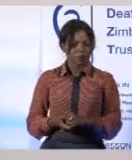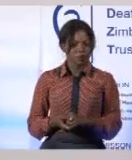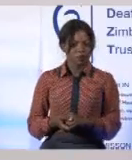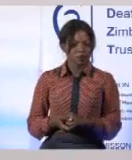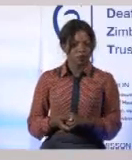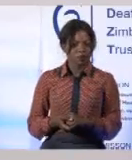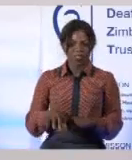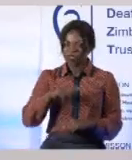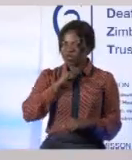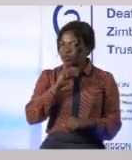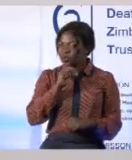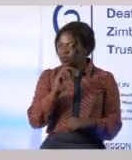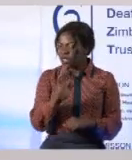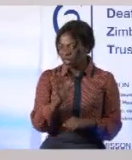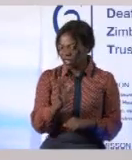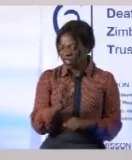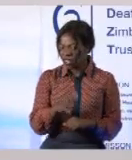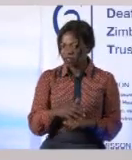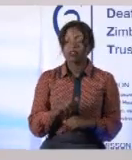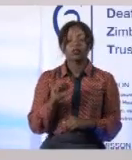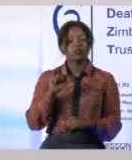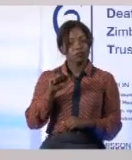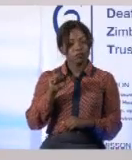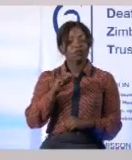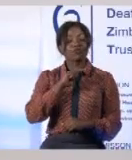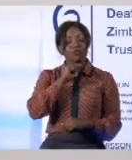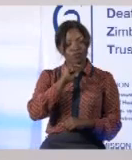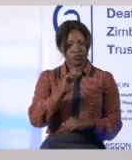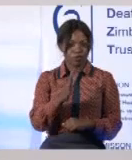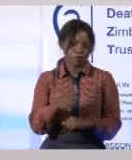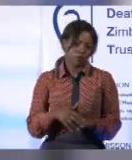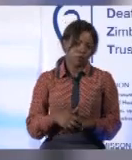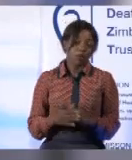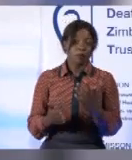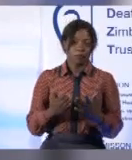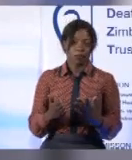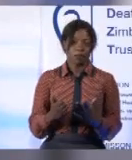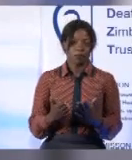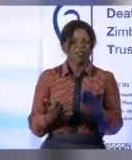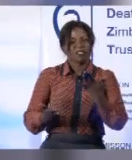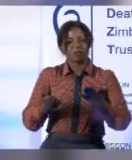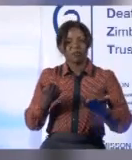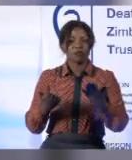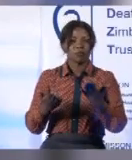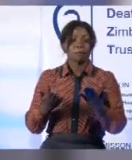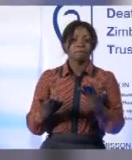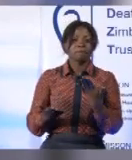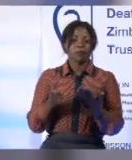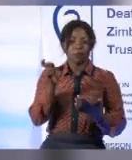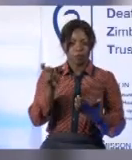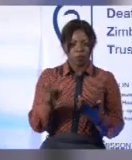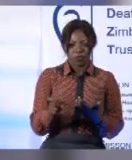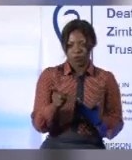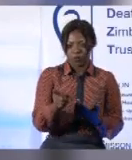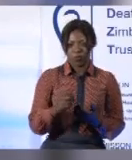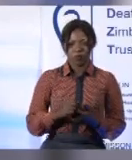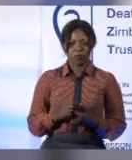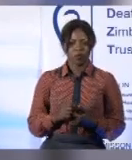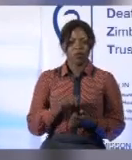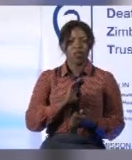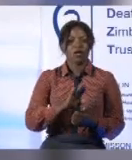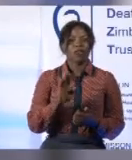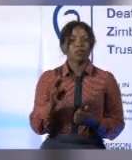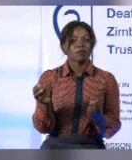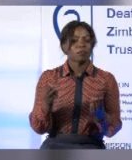my leg? Are these standard? No, these are standard rates. Actually, let me say this. It depends with the person that I'm with. There are people that tell you,